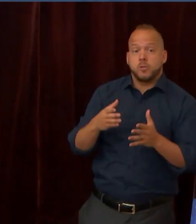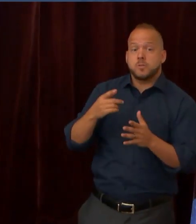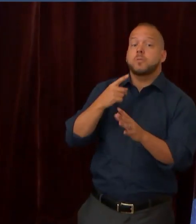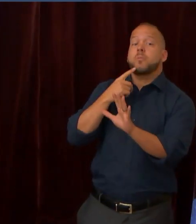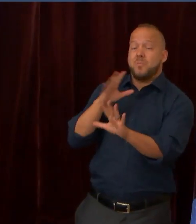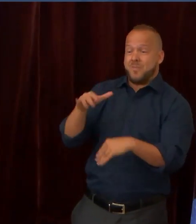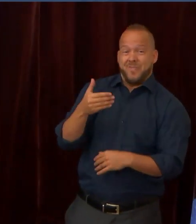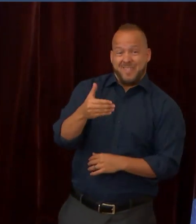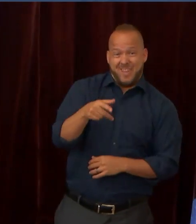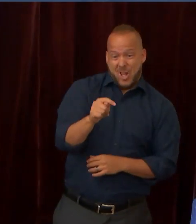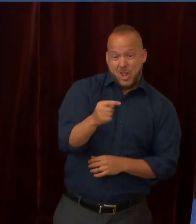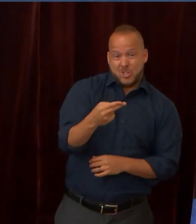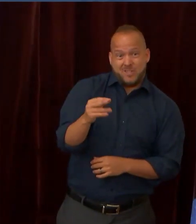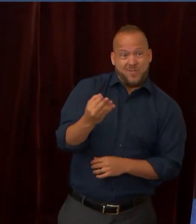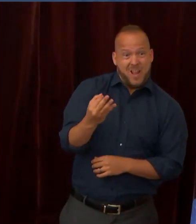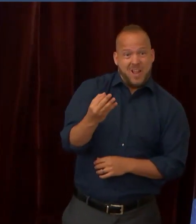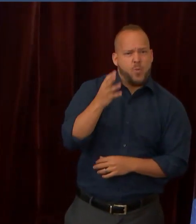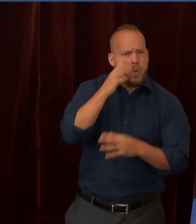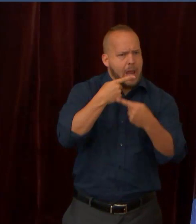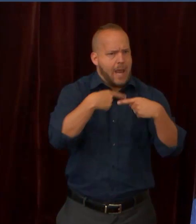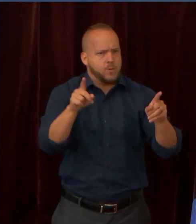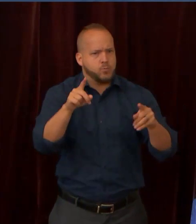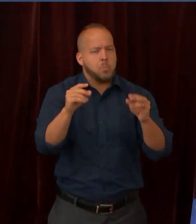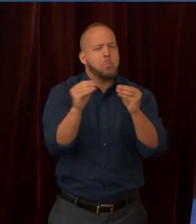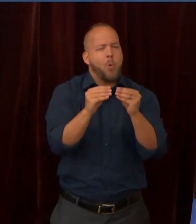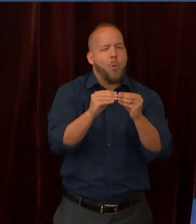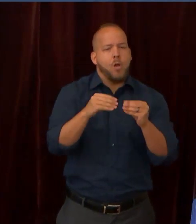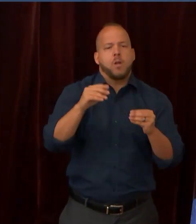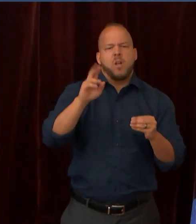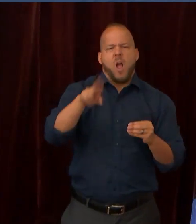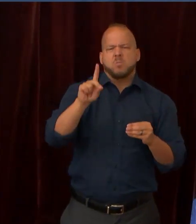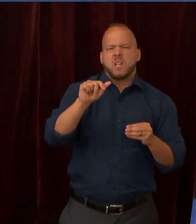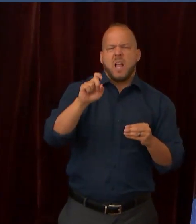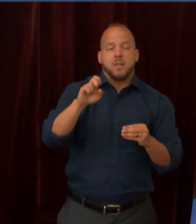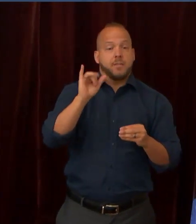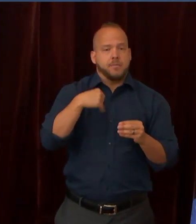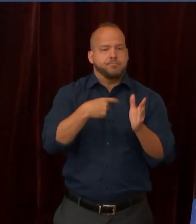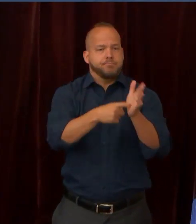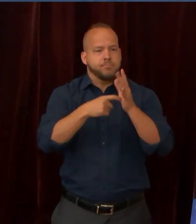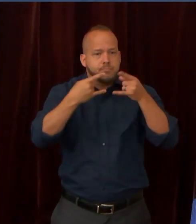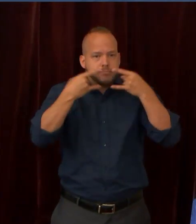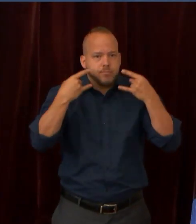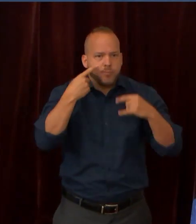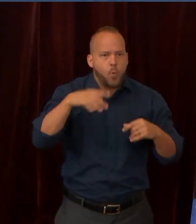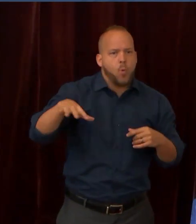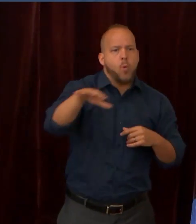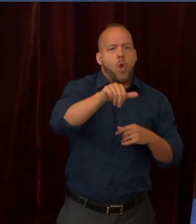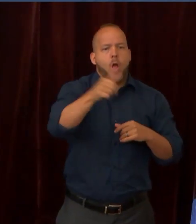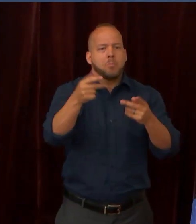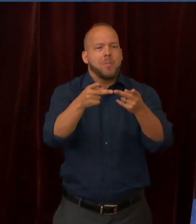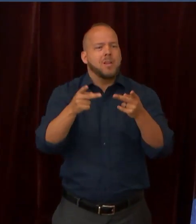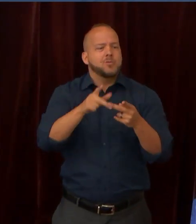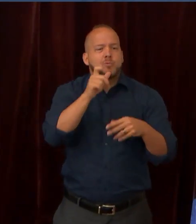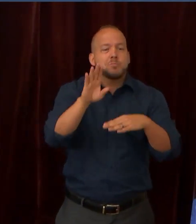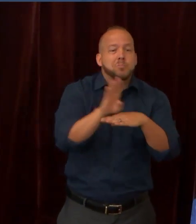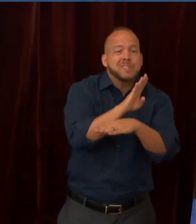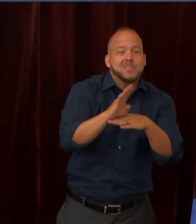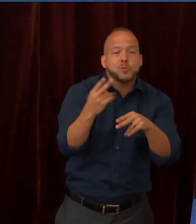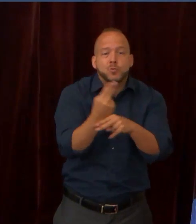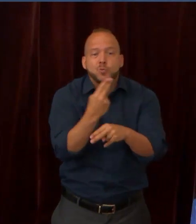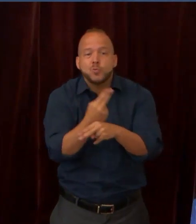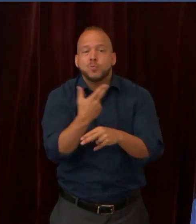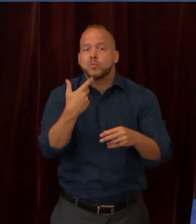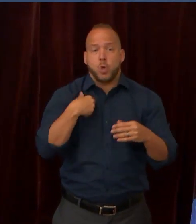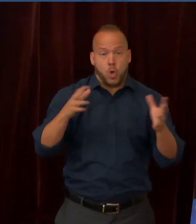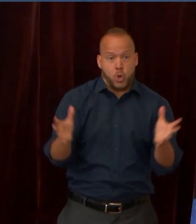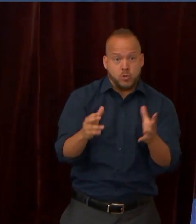some requirements for enterprises to encourage the use of face covering in retail establishments. This is very